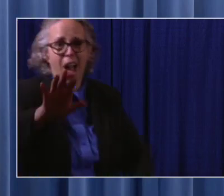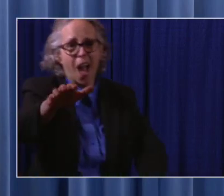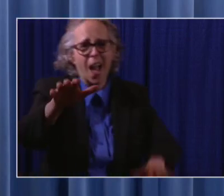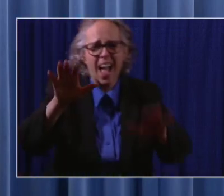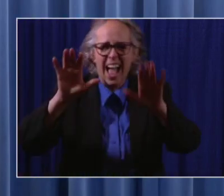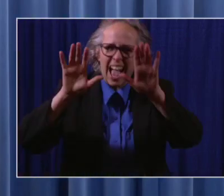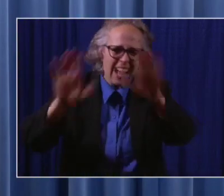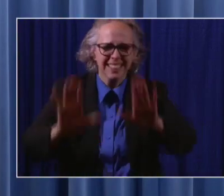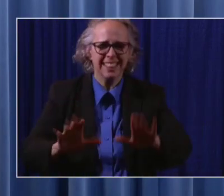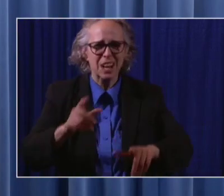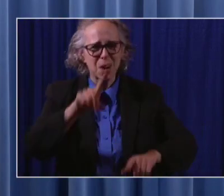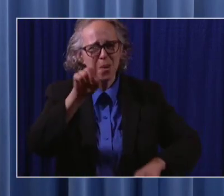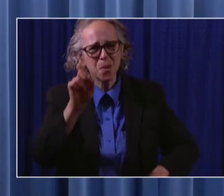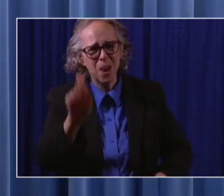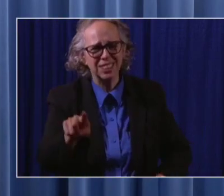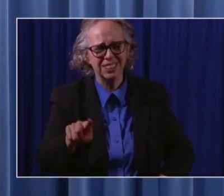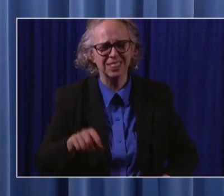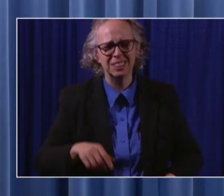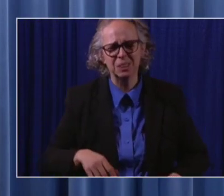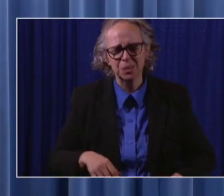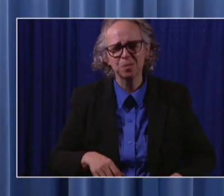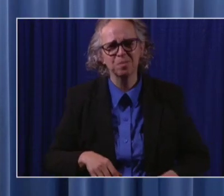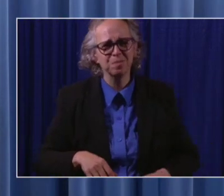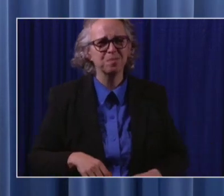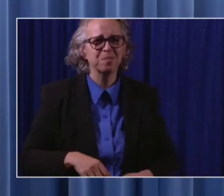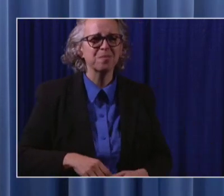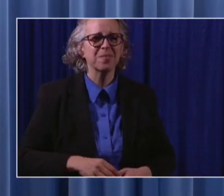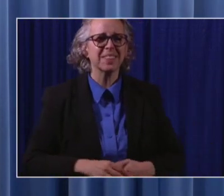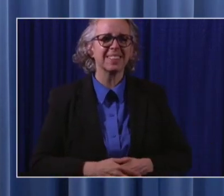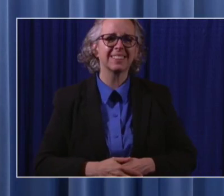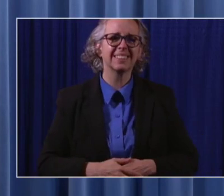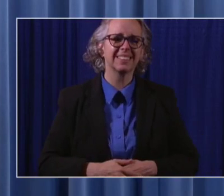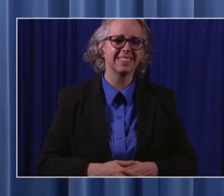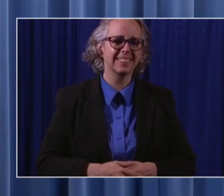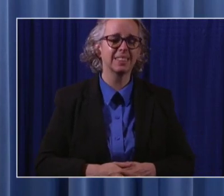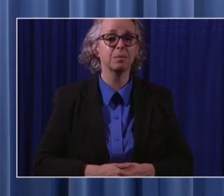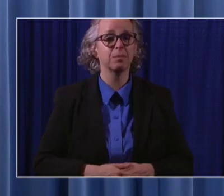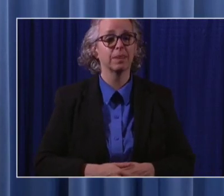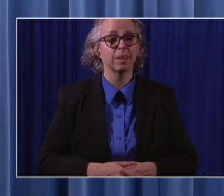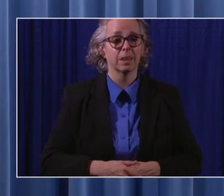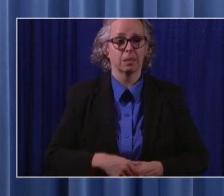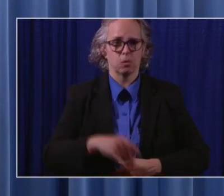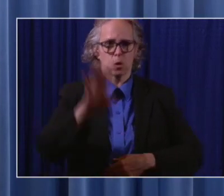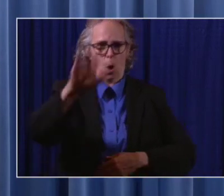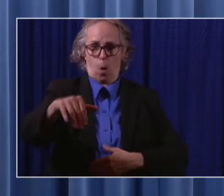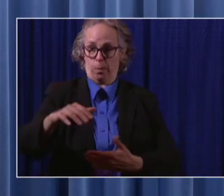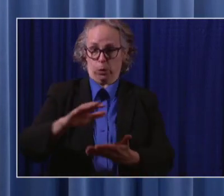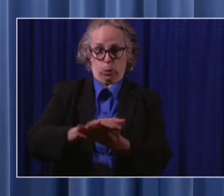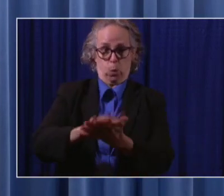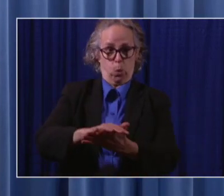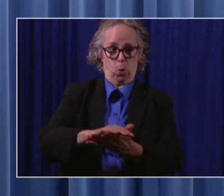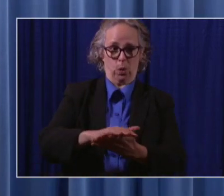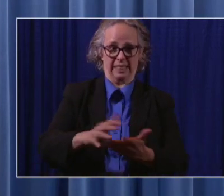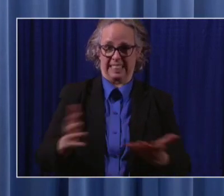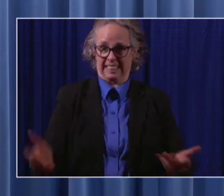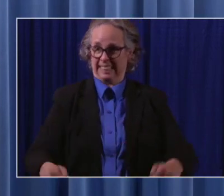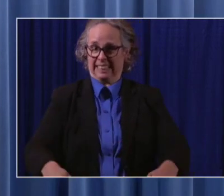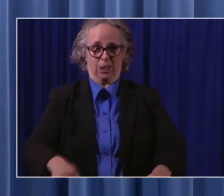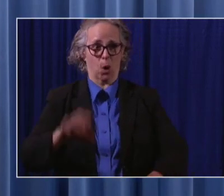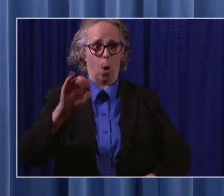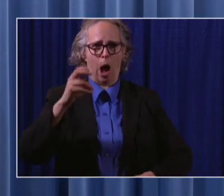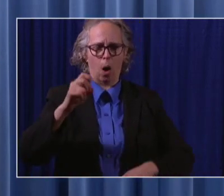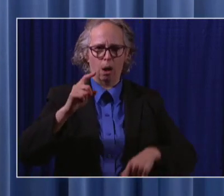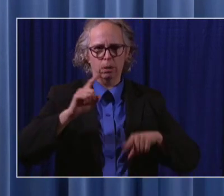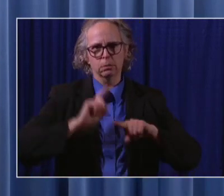We have, because of the differences in Ohio schools, over 600 and some school districts in